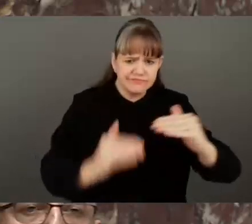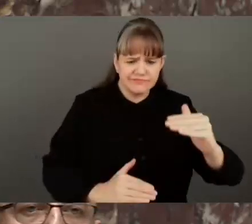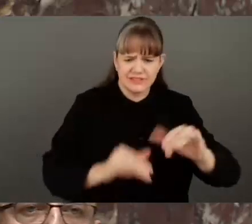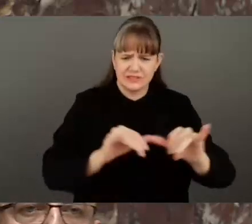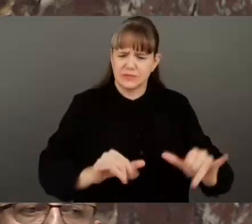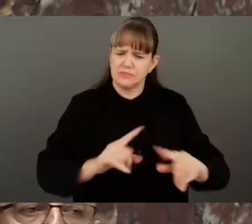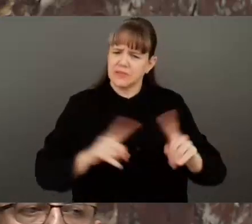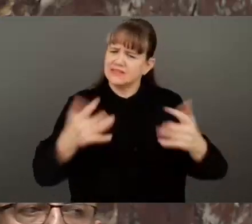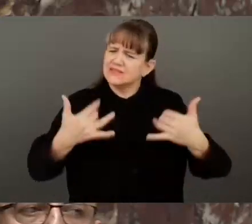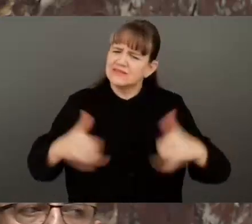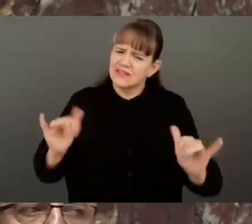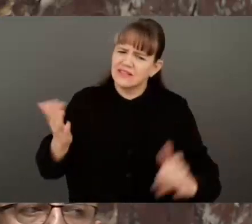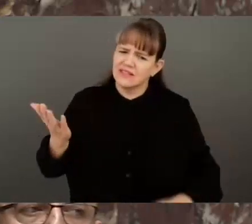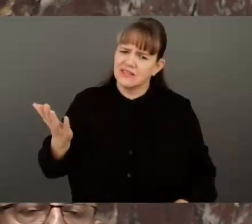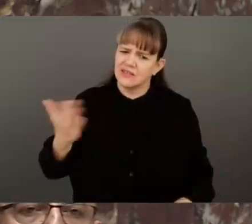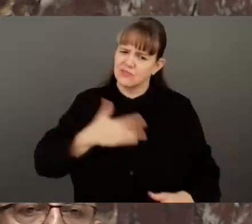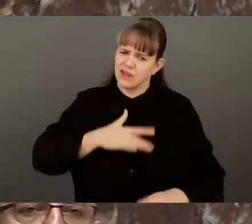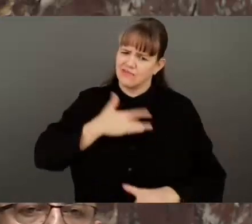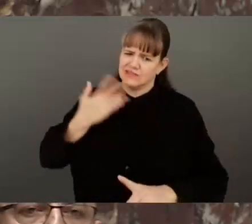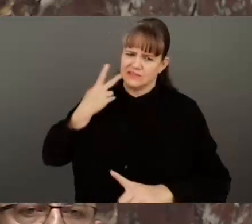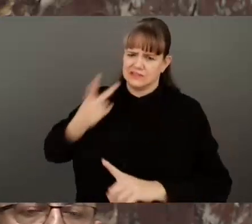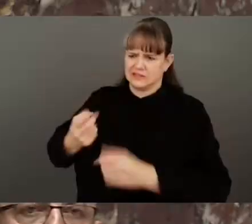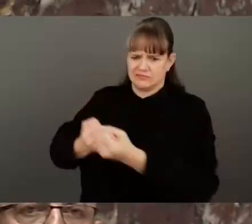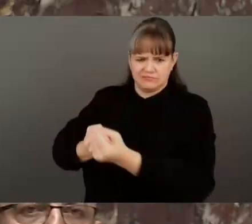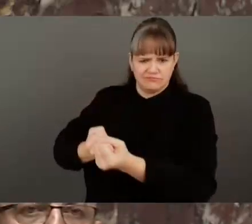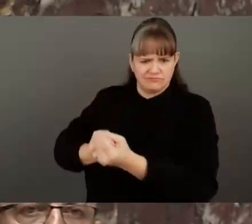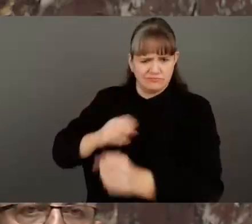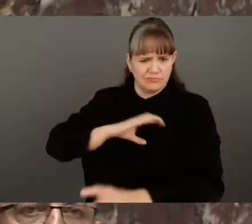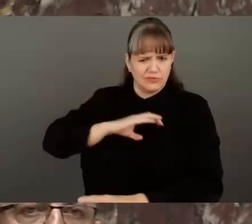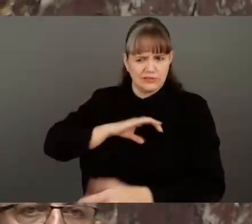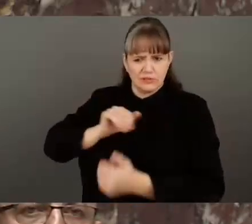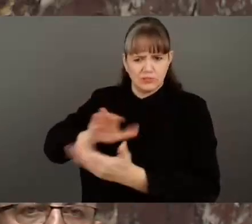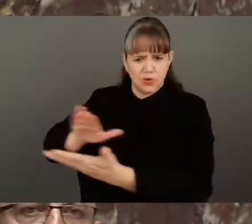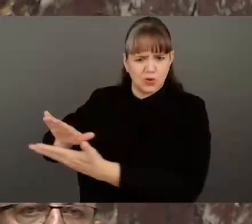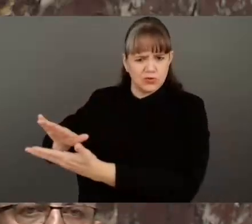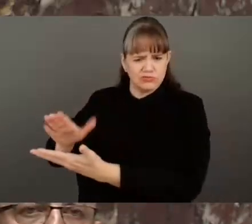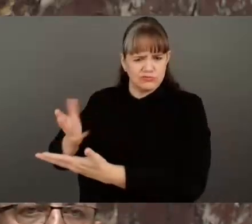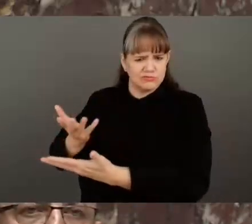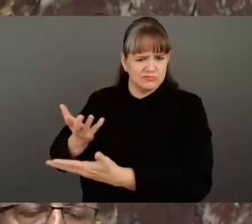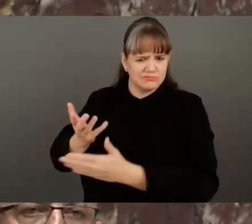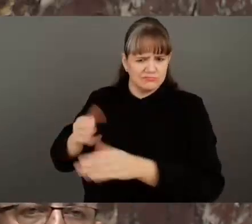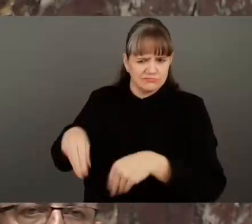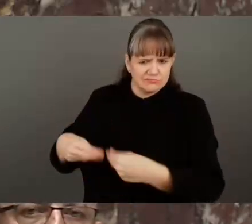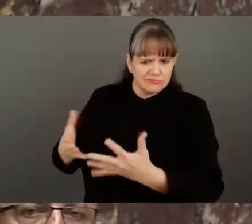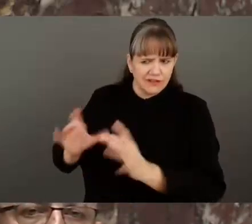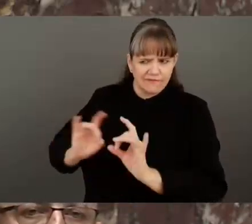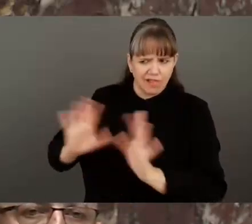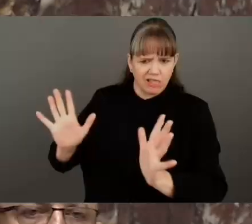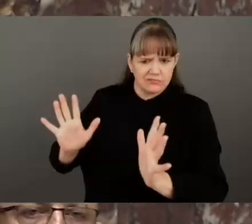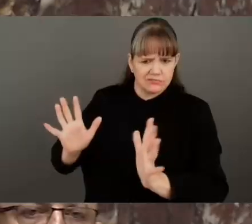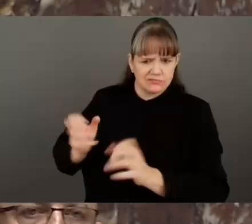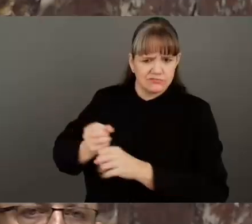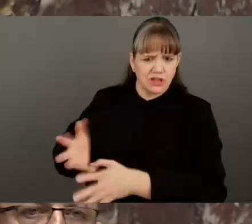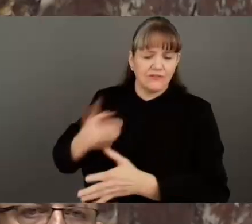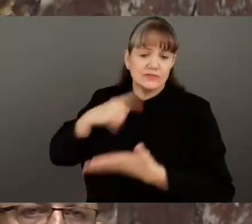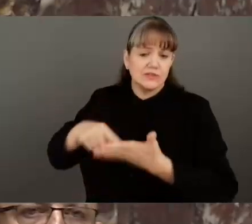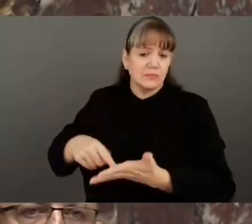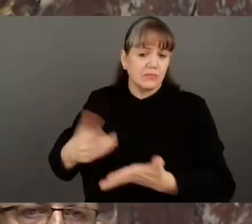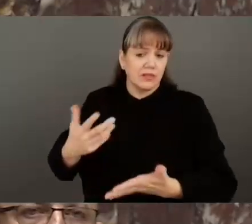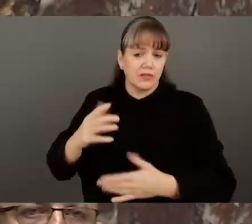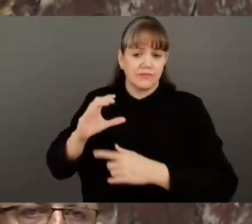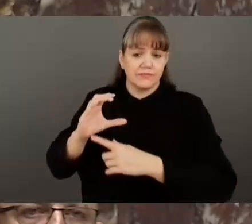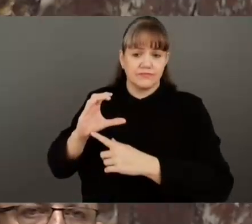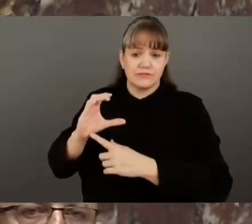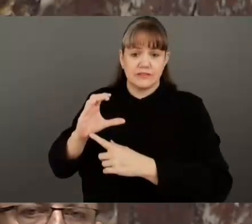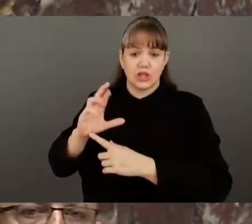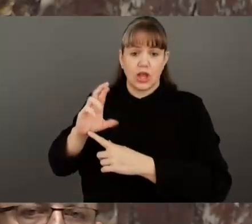this violence. For example, the RCMP's controversial and heavily criticized Critical Response Unit